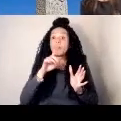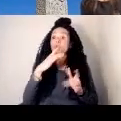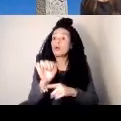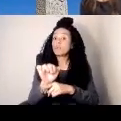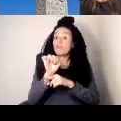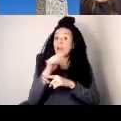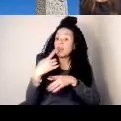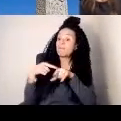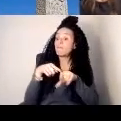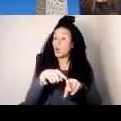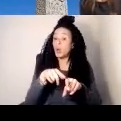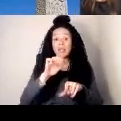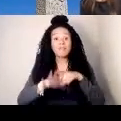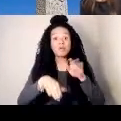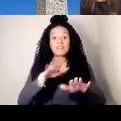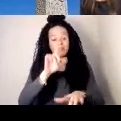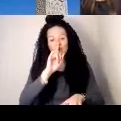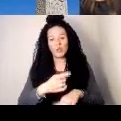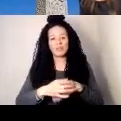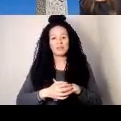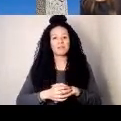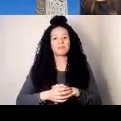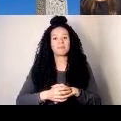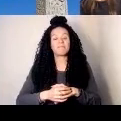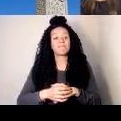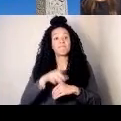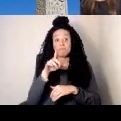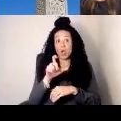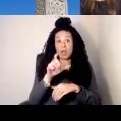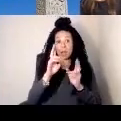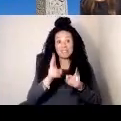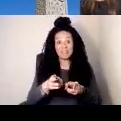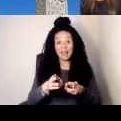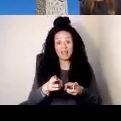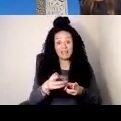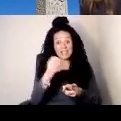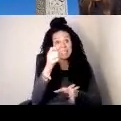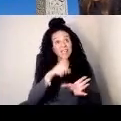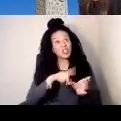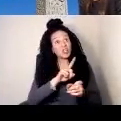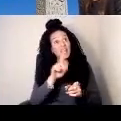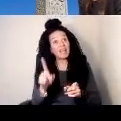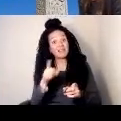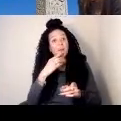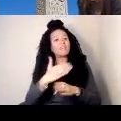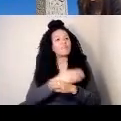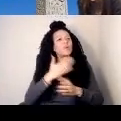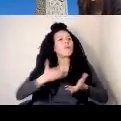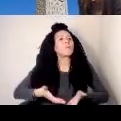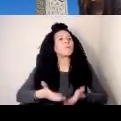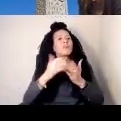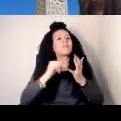in his footsteps. He died only a decade or so before the birth of St. Hilda,